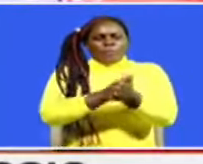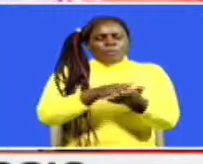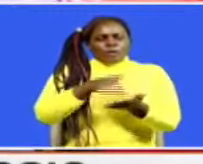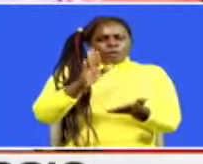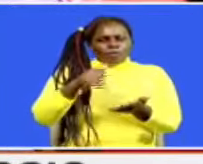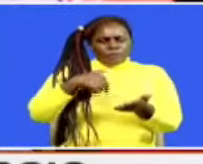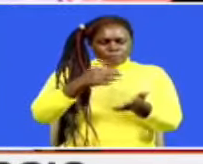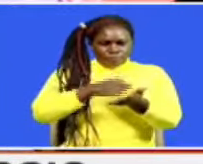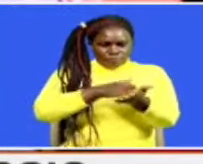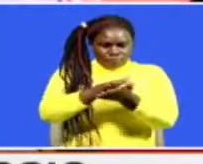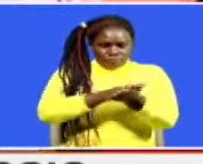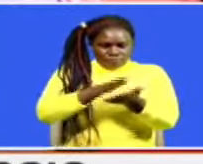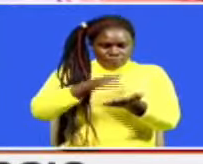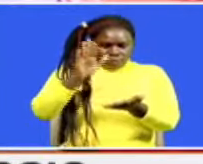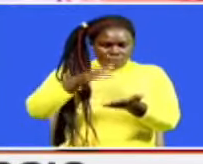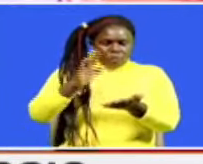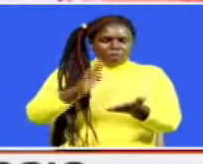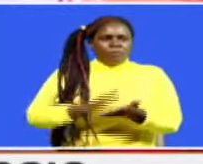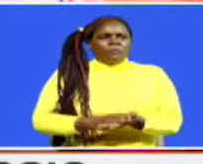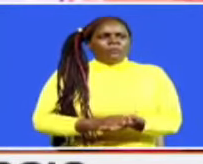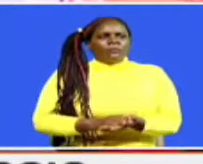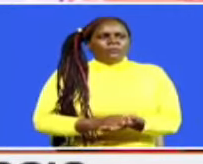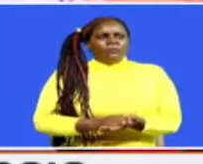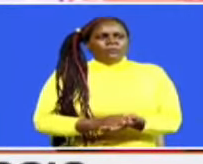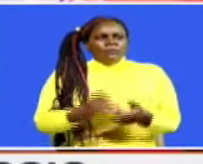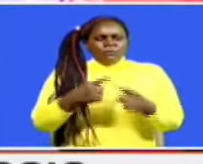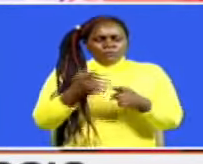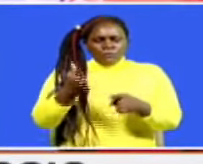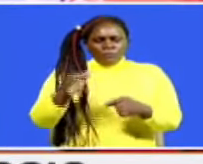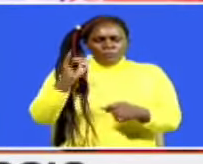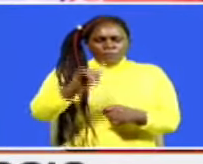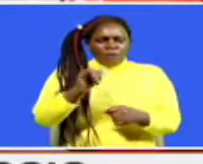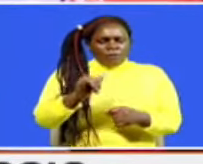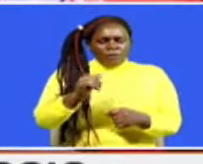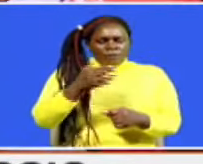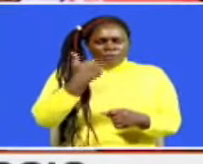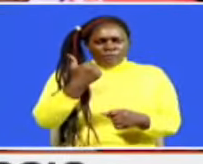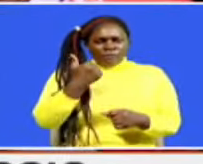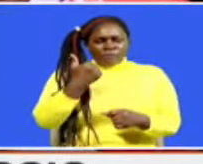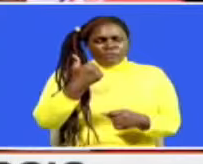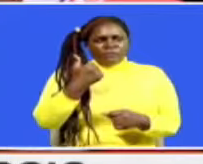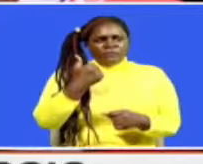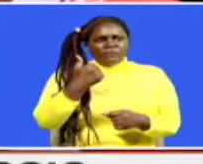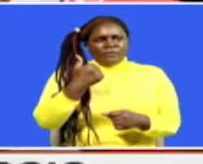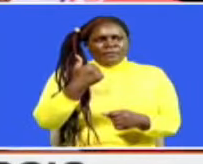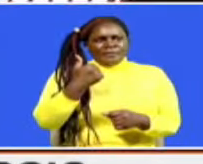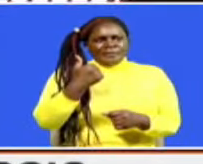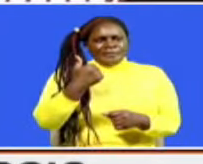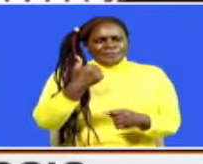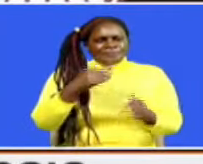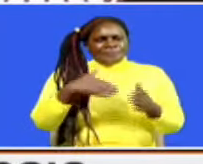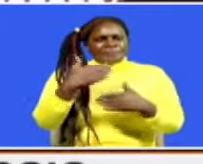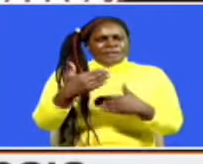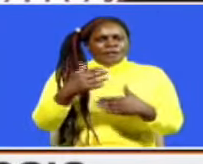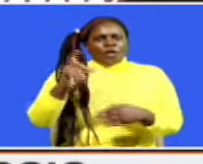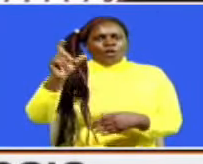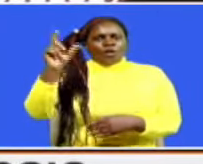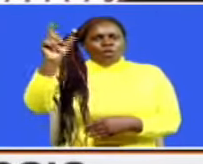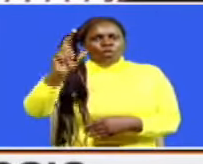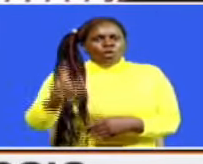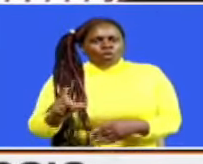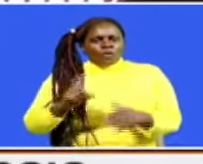nervous, excited, or... But yeah, it's getting very close. Time is flying by now. I think next week we're off to the coast, and